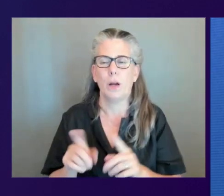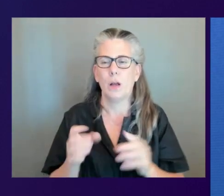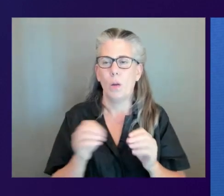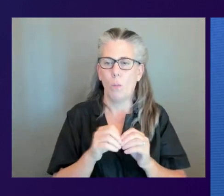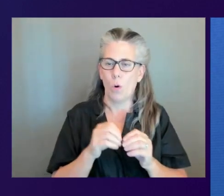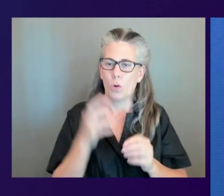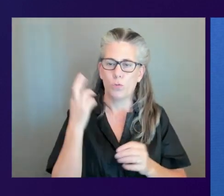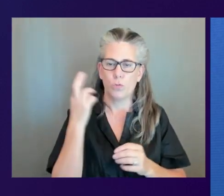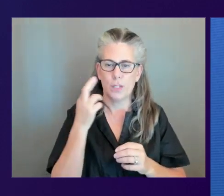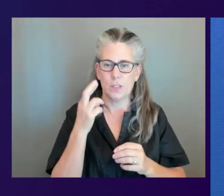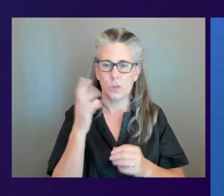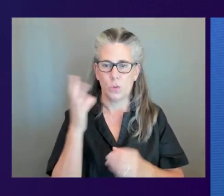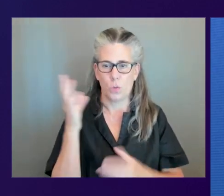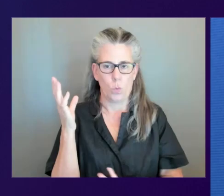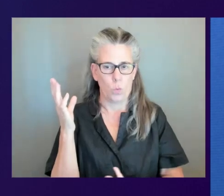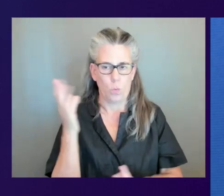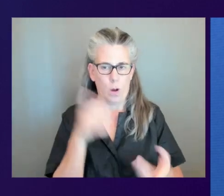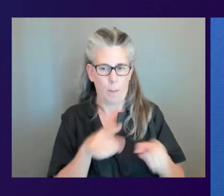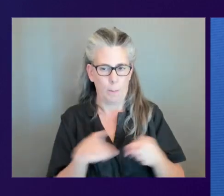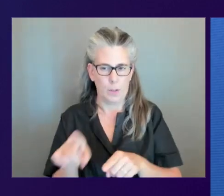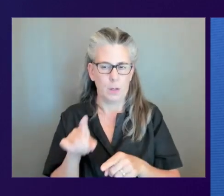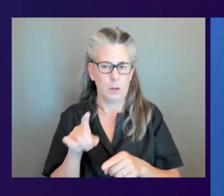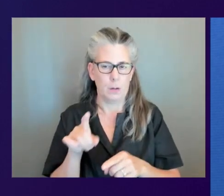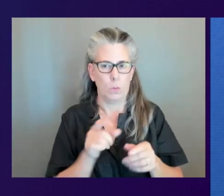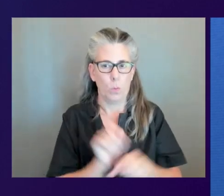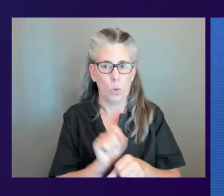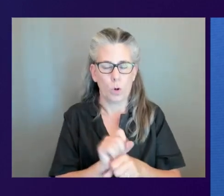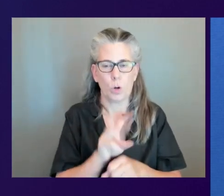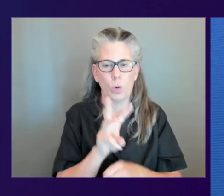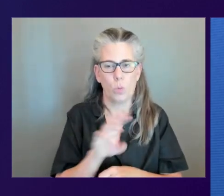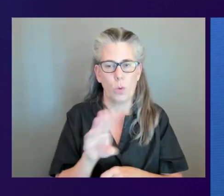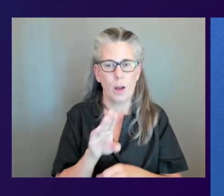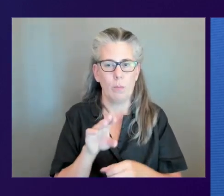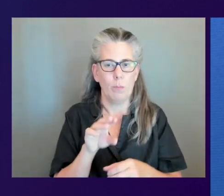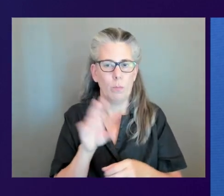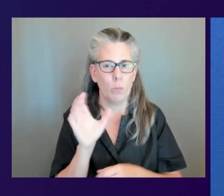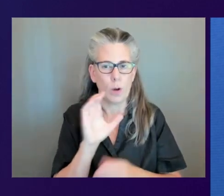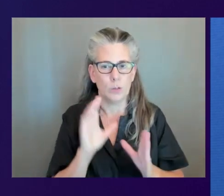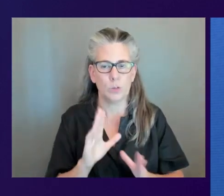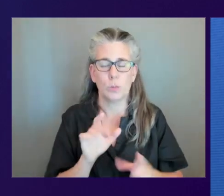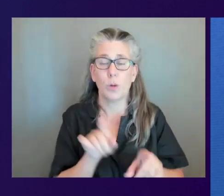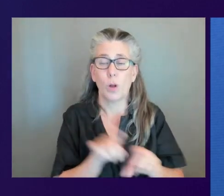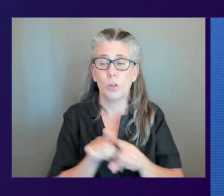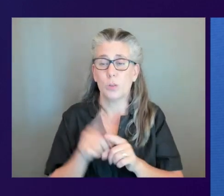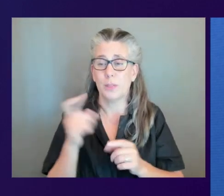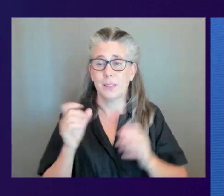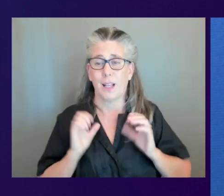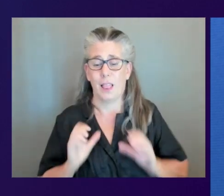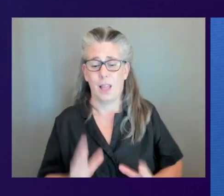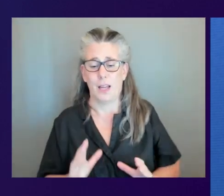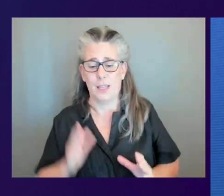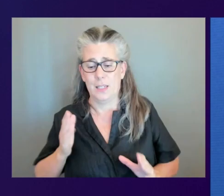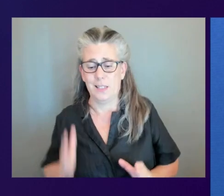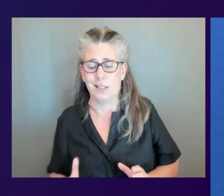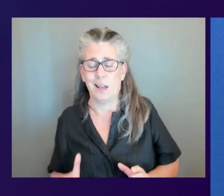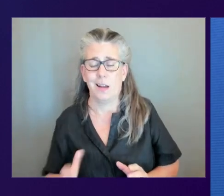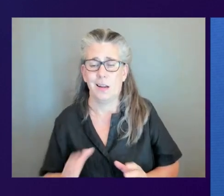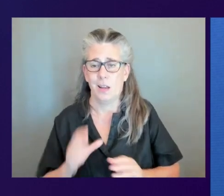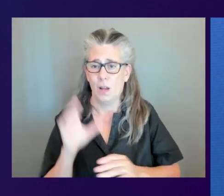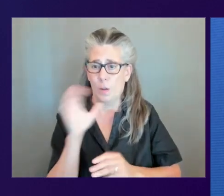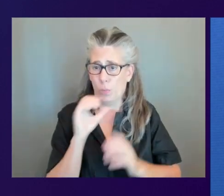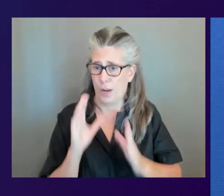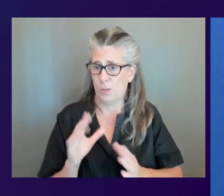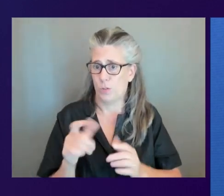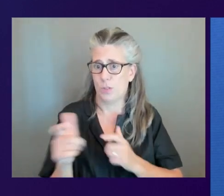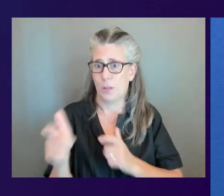discuss. But the other sort of corresponding factor is that the client-side browser is like the biggest attack surface out there for